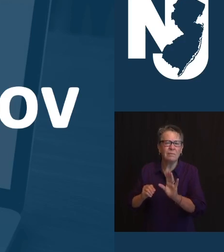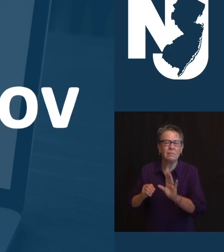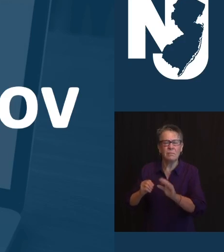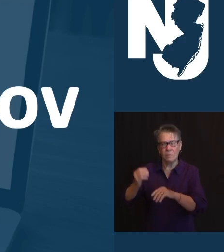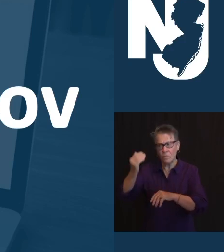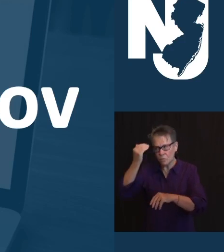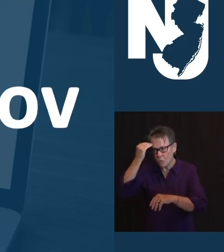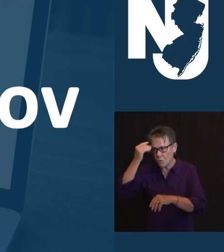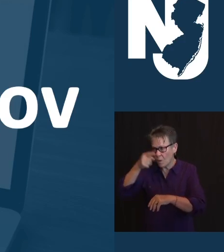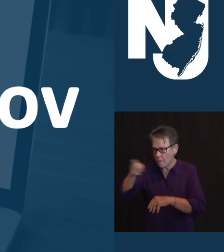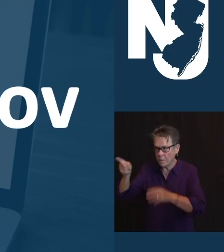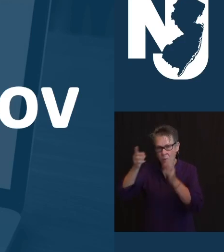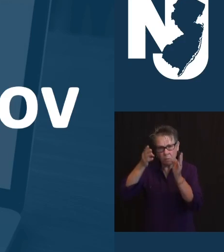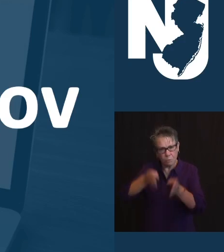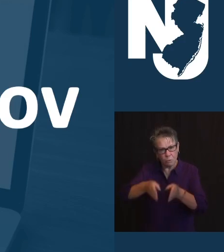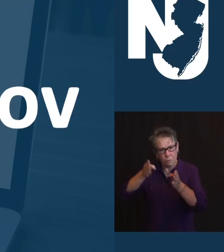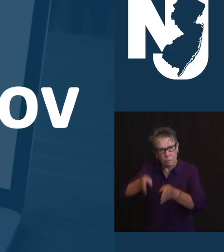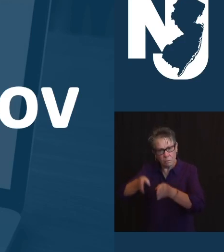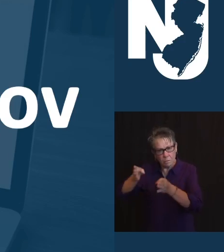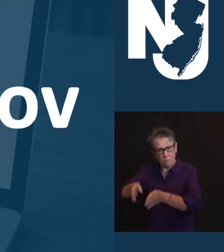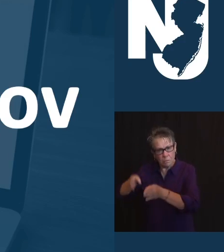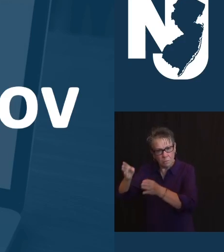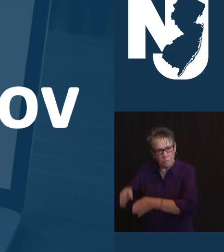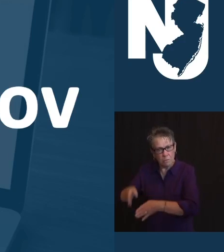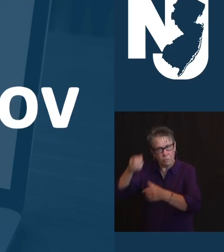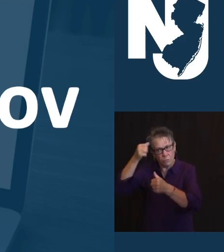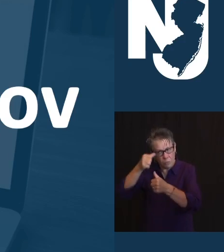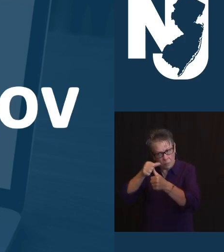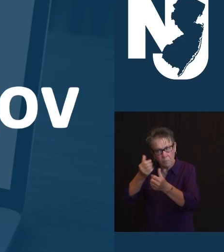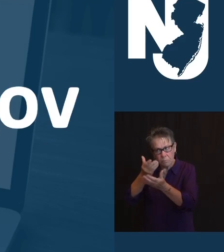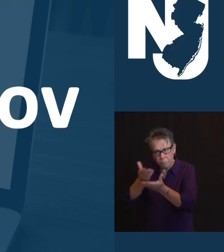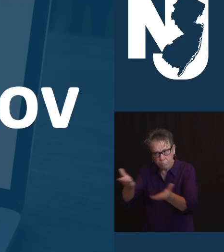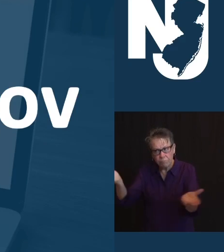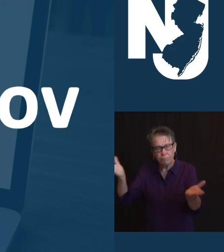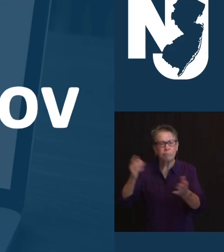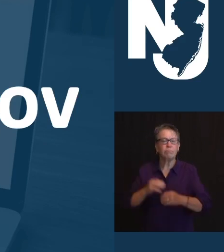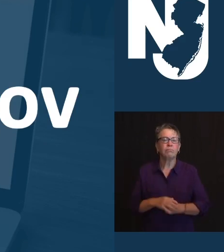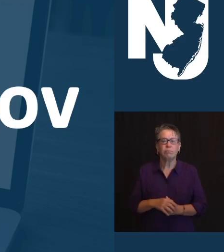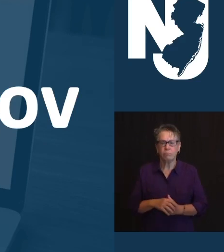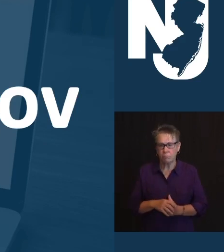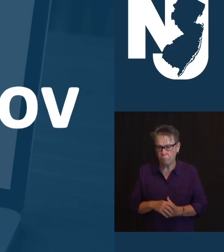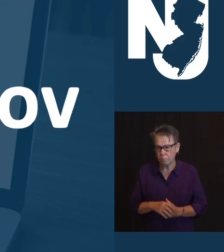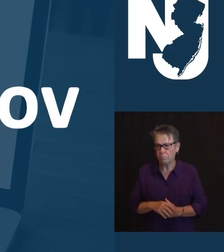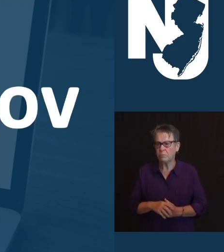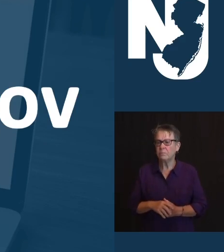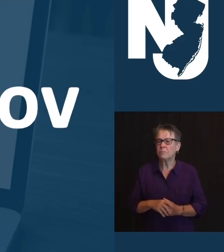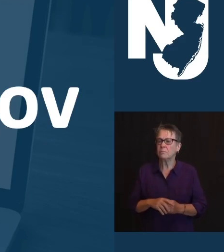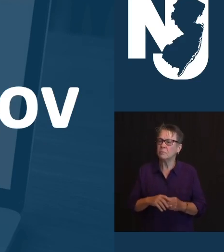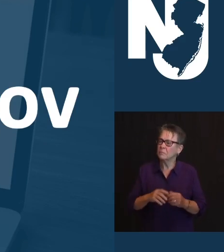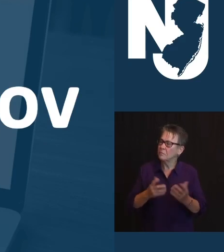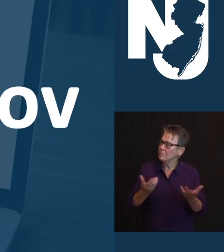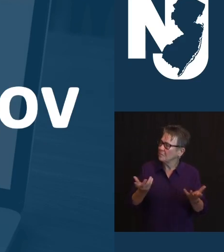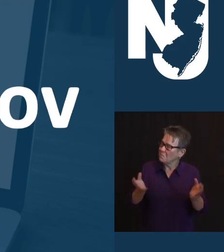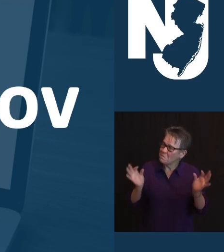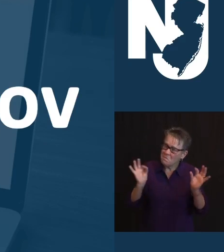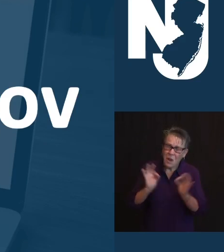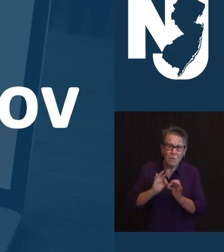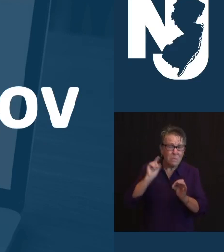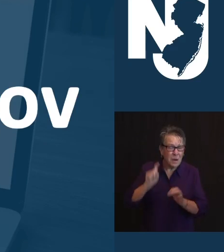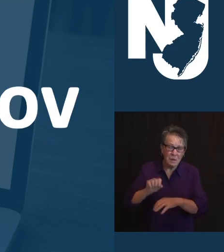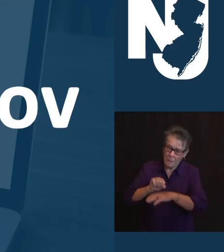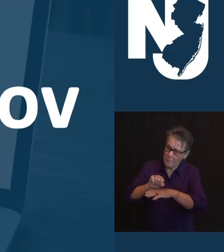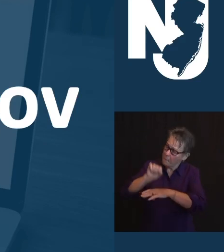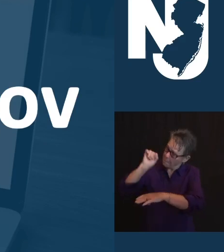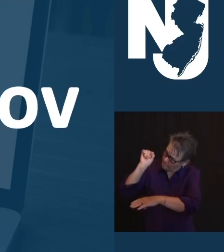This pandemic isn't over, and as we know, it is all too easy for the numbers to go back up. So even though I know that we're all a